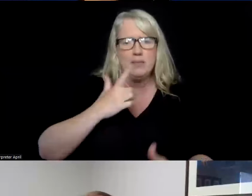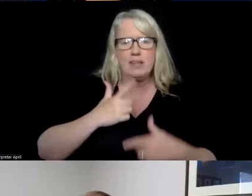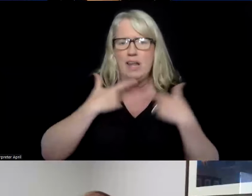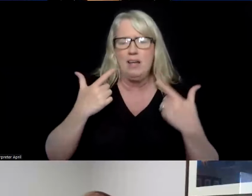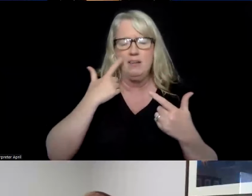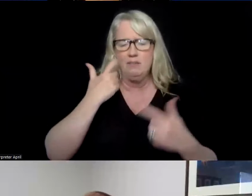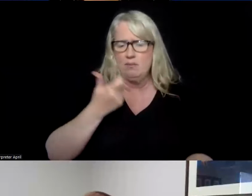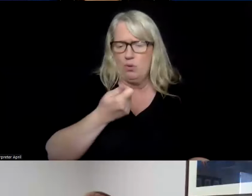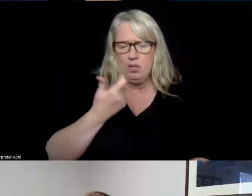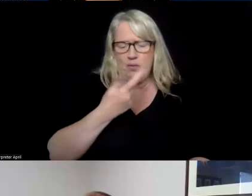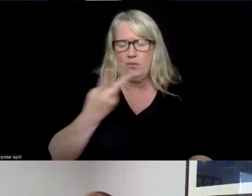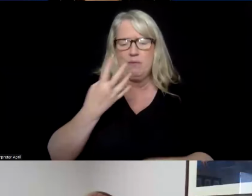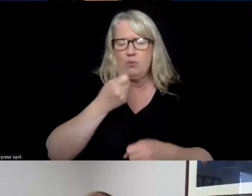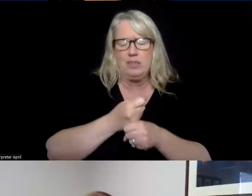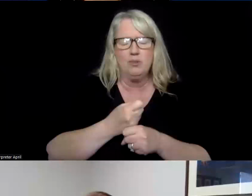years, and